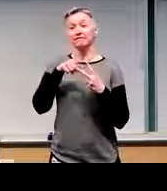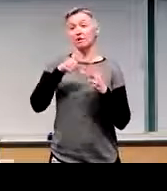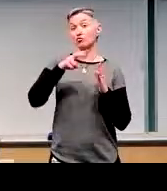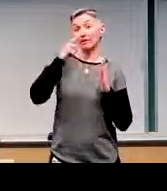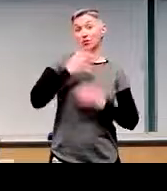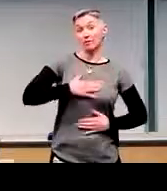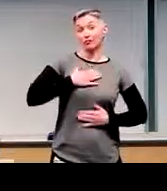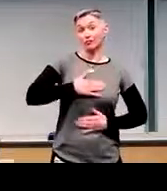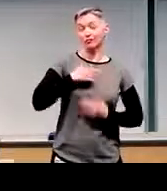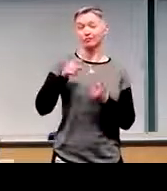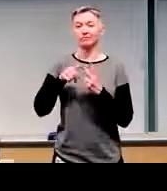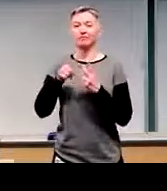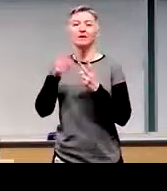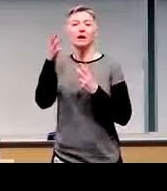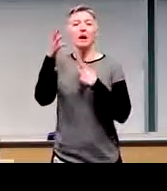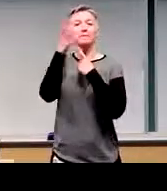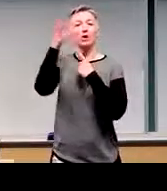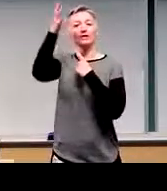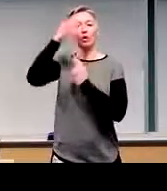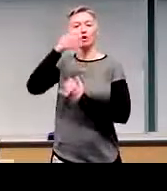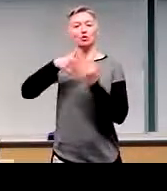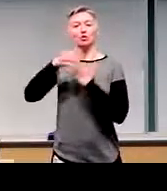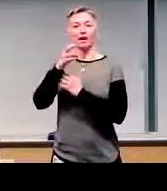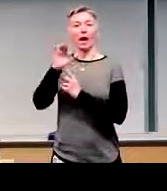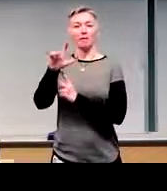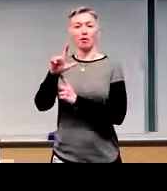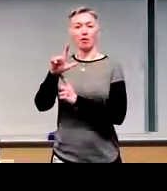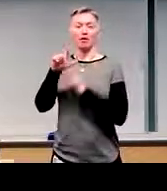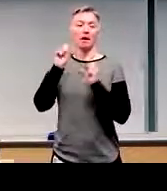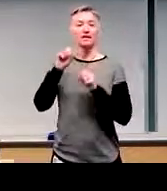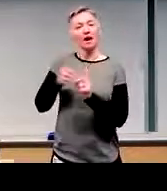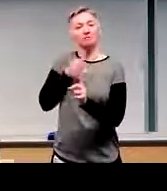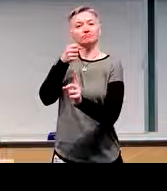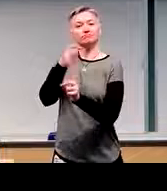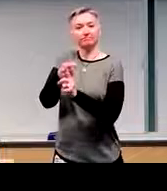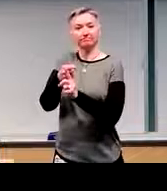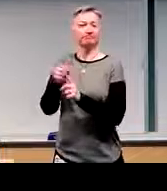and parental social capital that could impact later life social engagement.